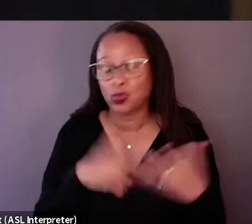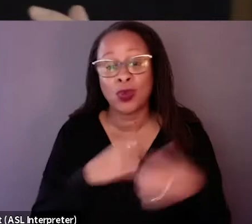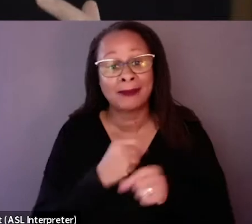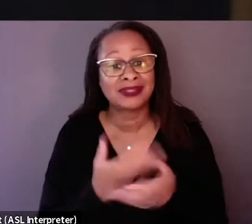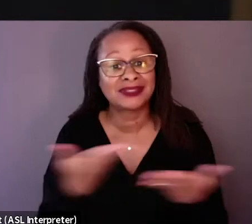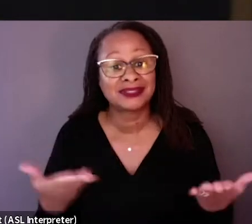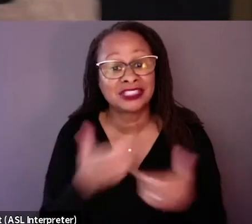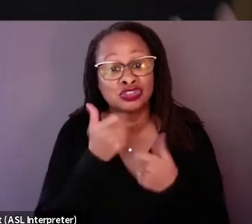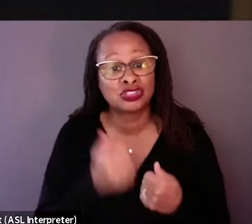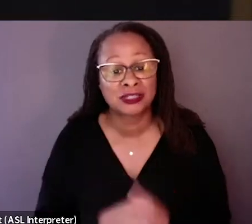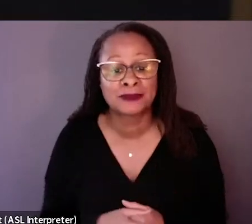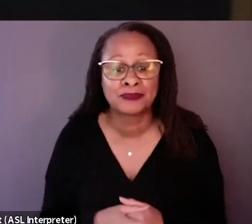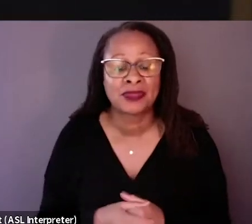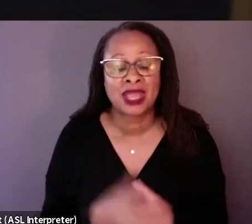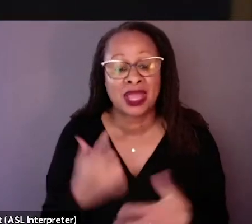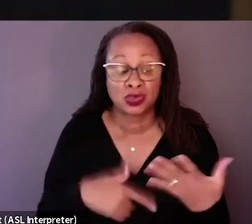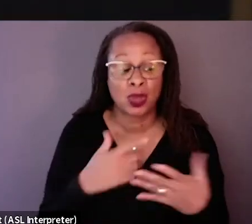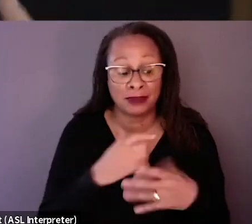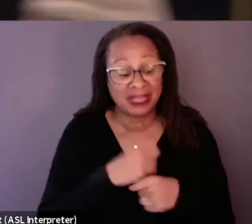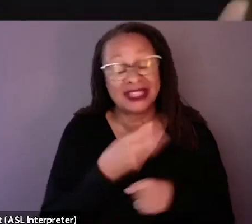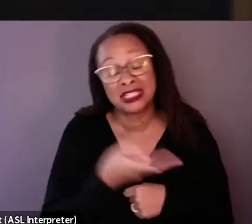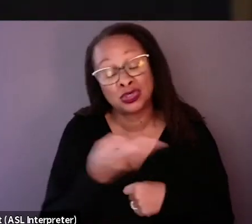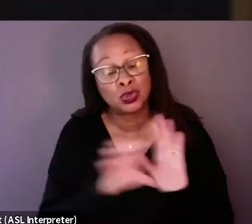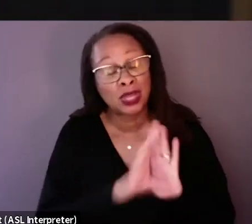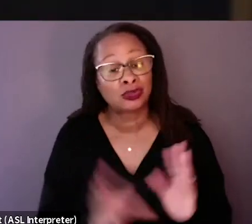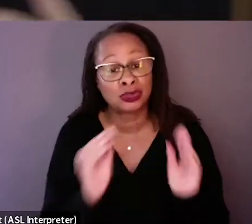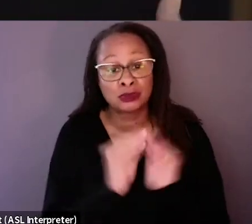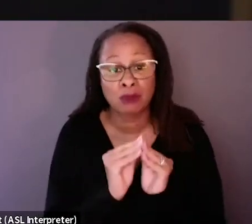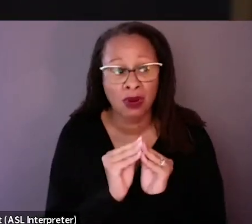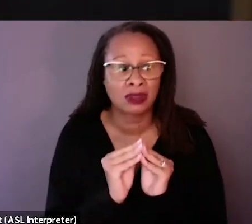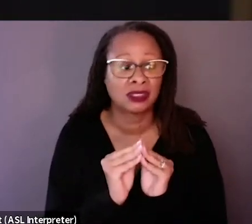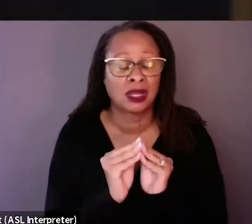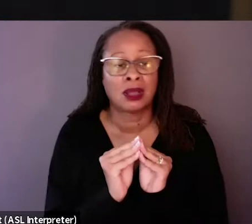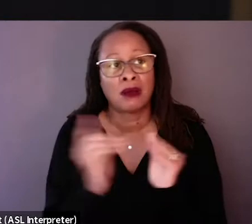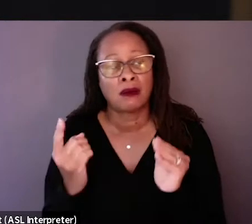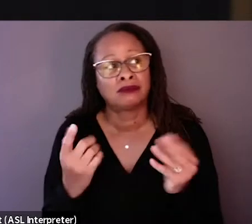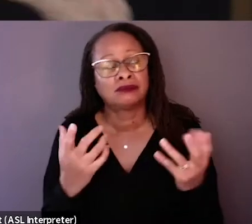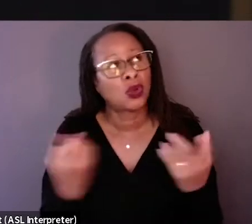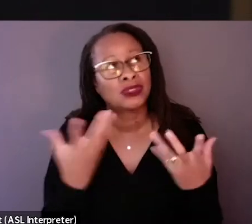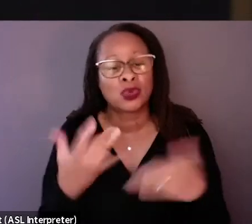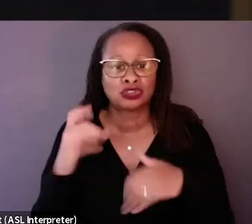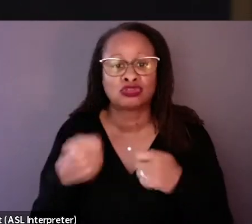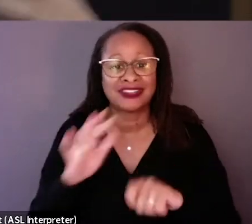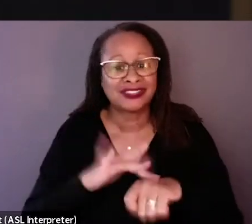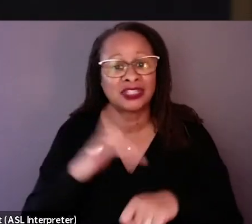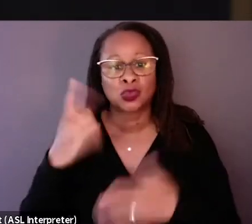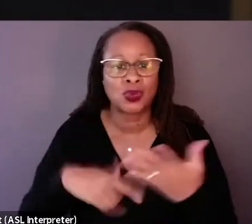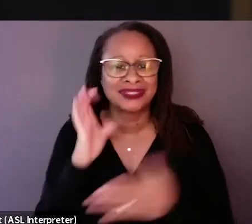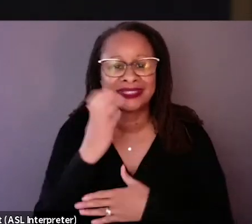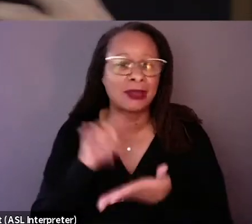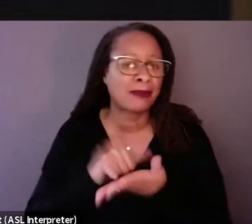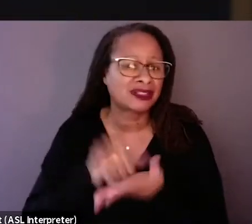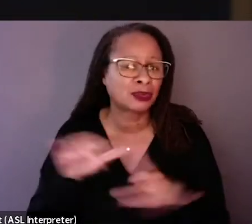I think, was what made Maurice and Katia want to always strive to touch what seems impossible to do any other way,